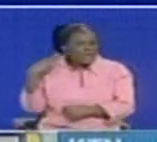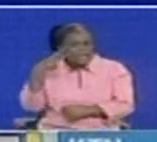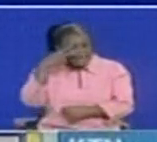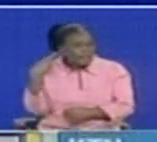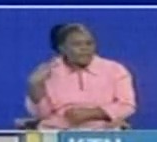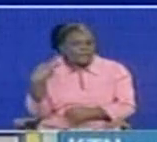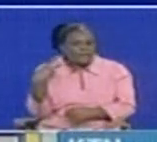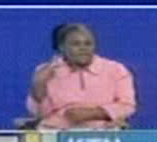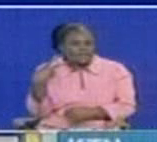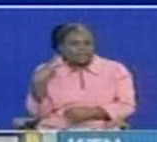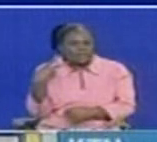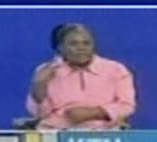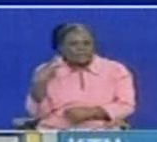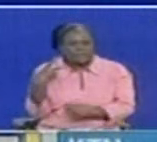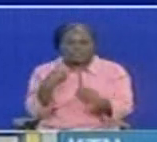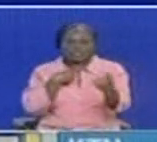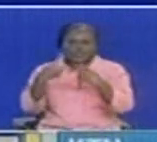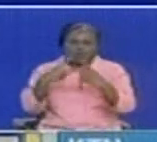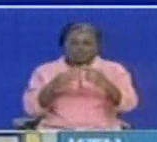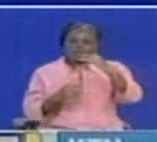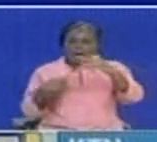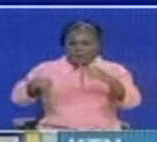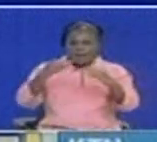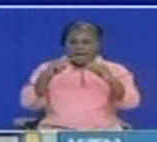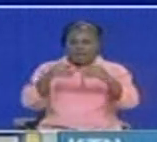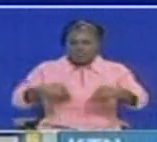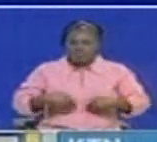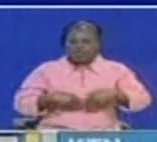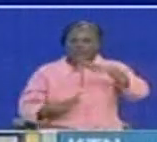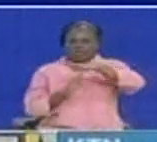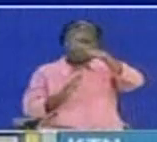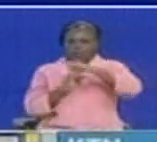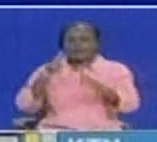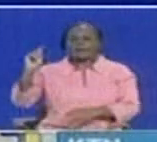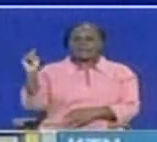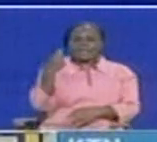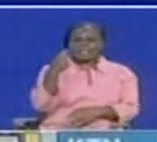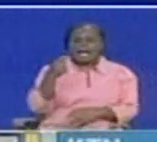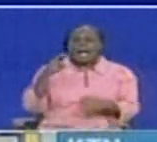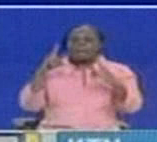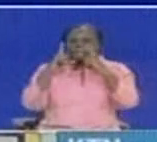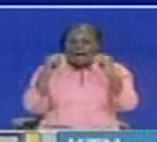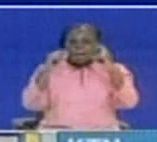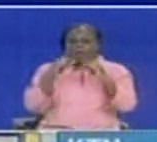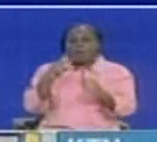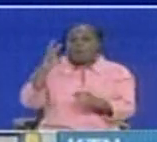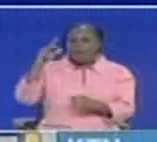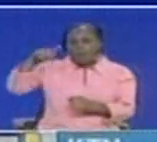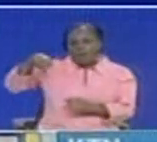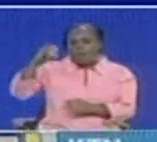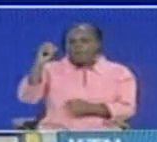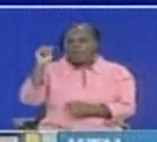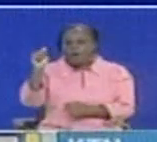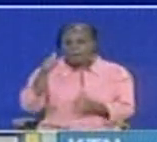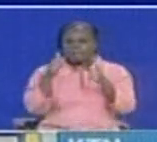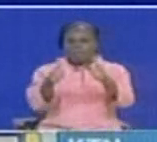think our security forces are on top of the game. And I think Kenya Mambo Poa then reaffirms that